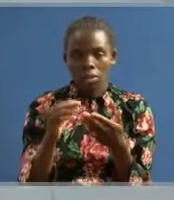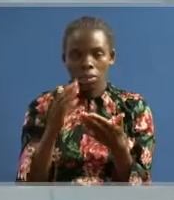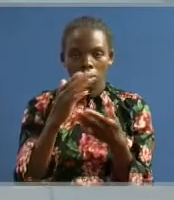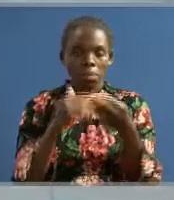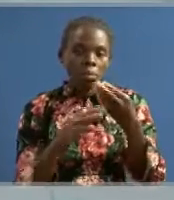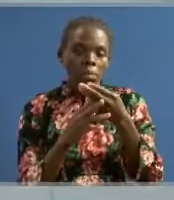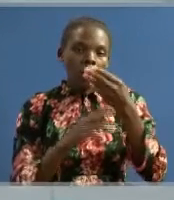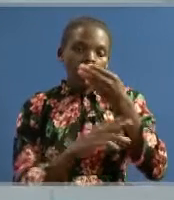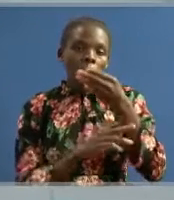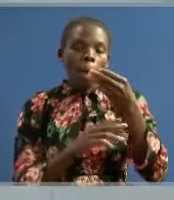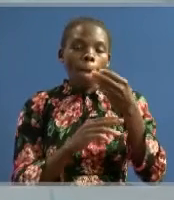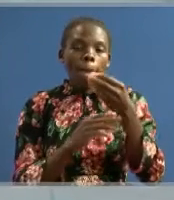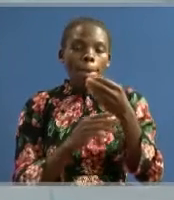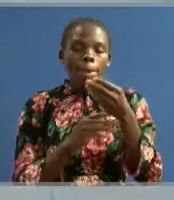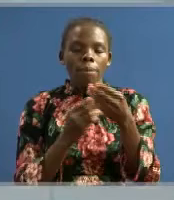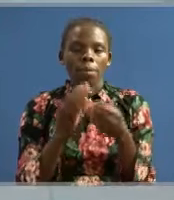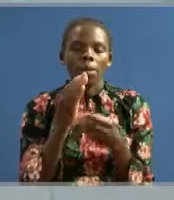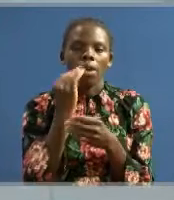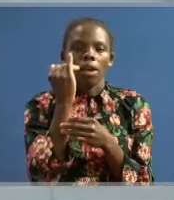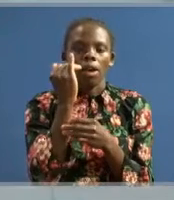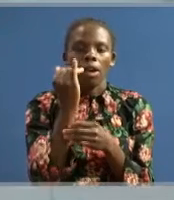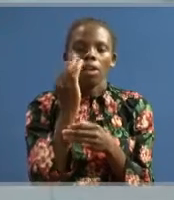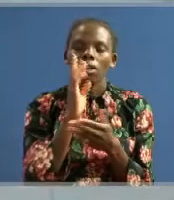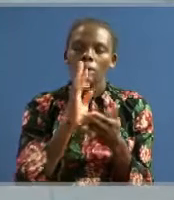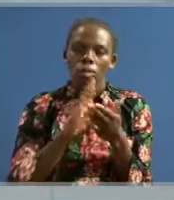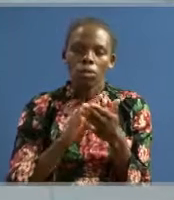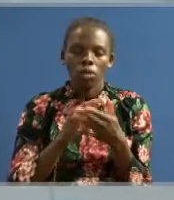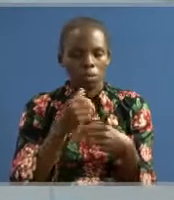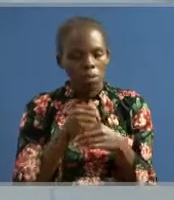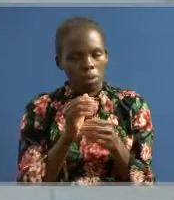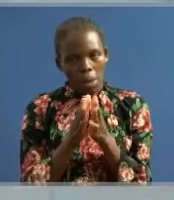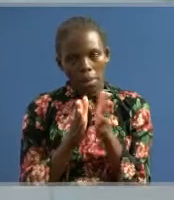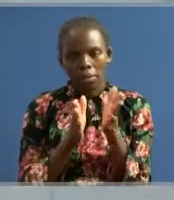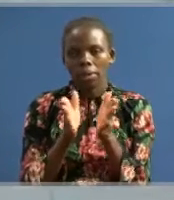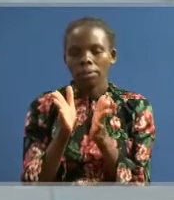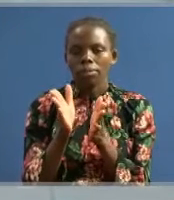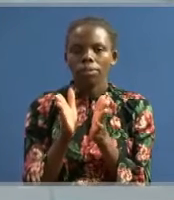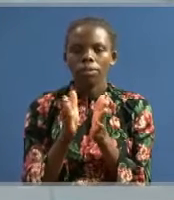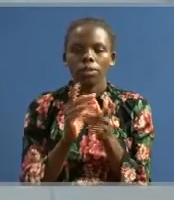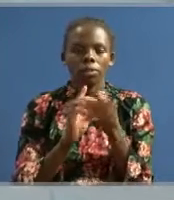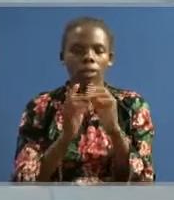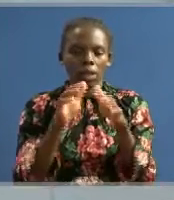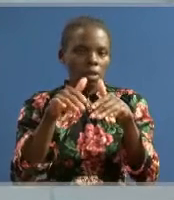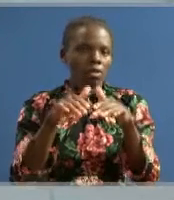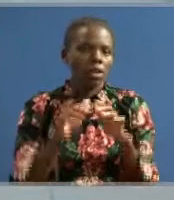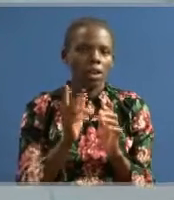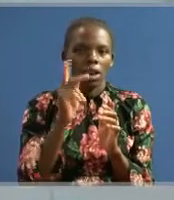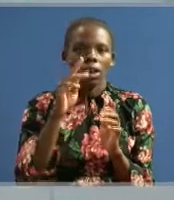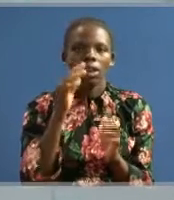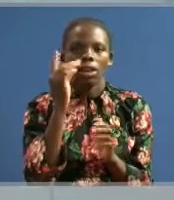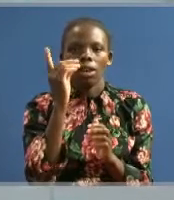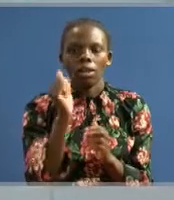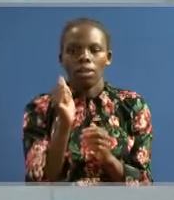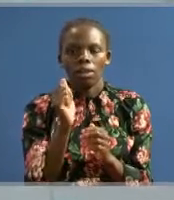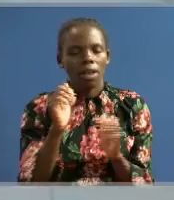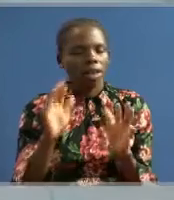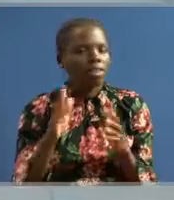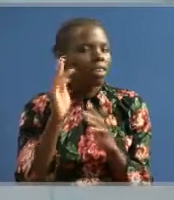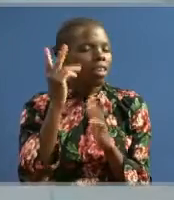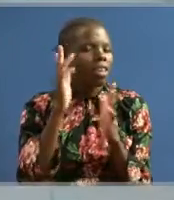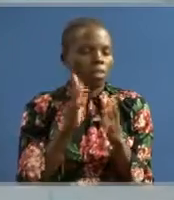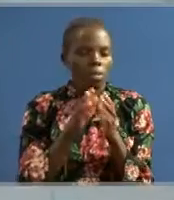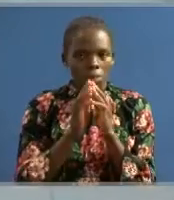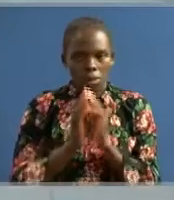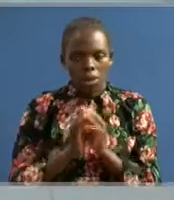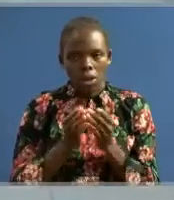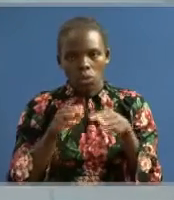Building Bridges Initiative BBI report, which is yet to be made public. Speaking at a funeral in Ganda, Raila urged Kenyans to be